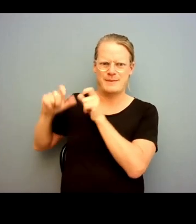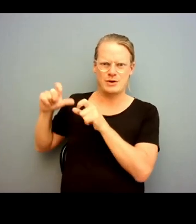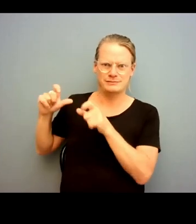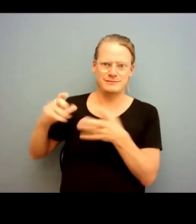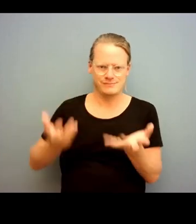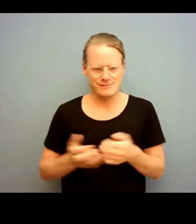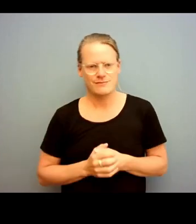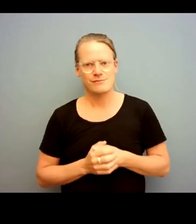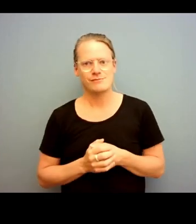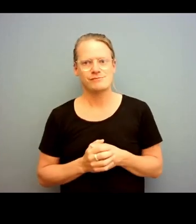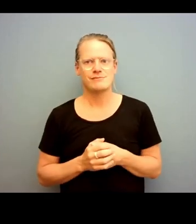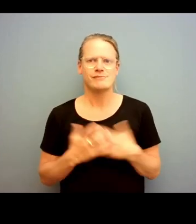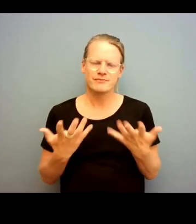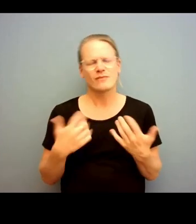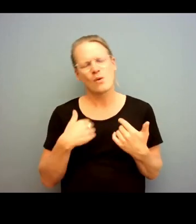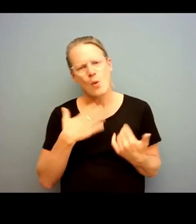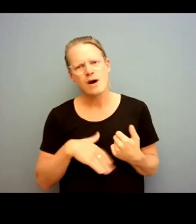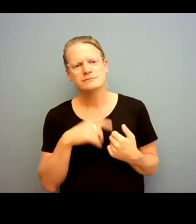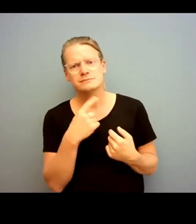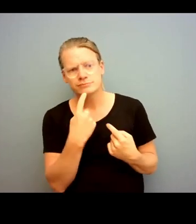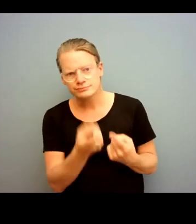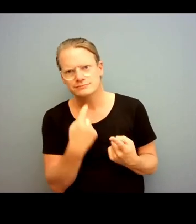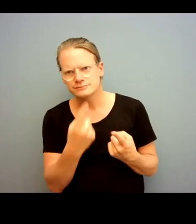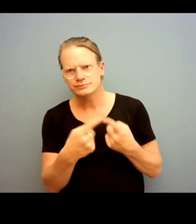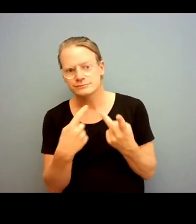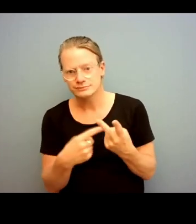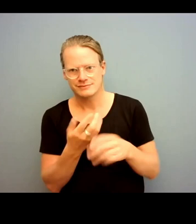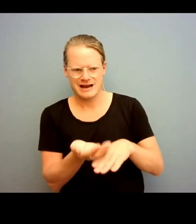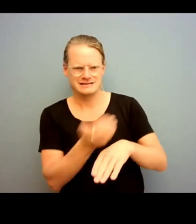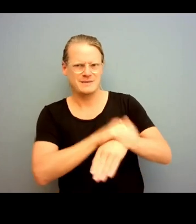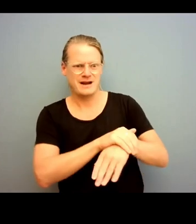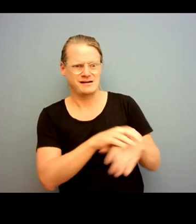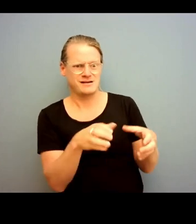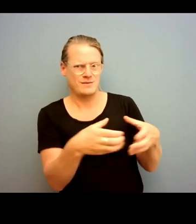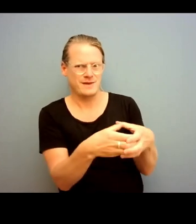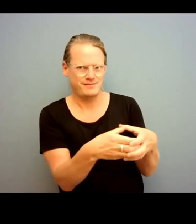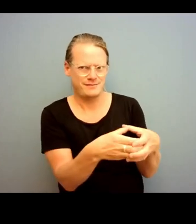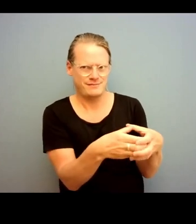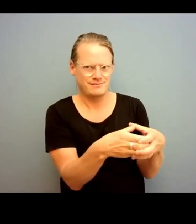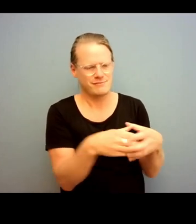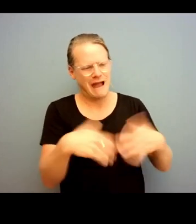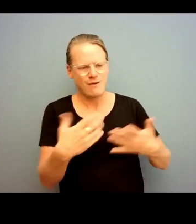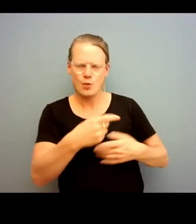the expert mechanism on the rights of Indigenous peoples, which I'm a member of.